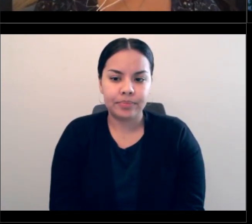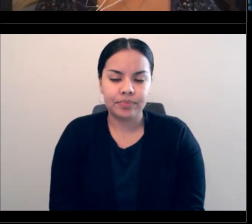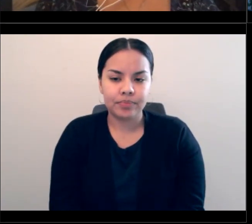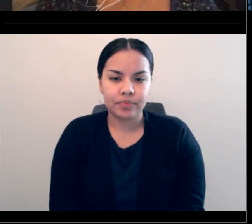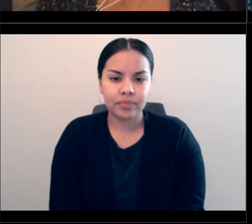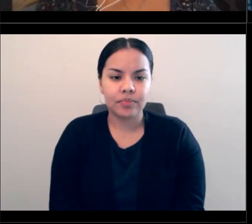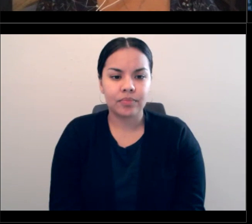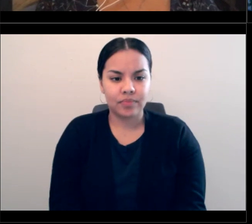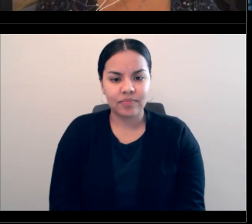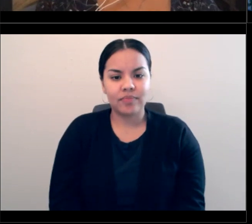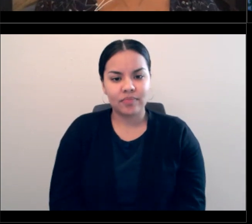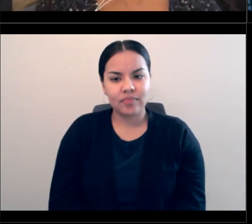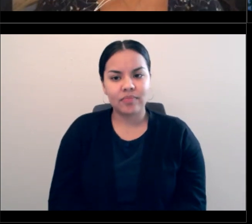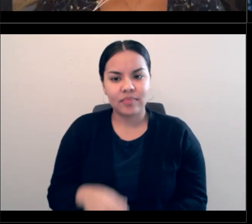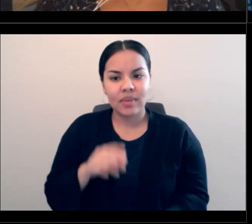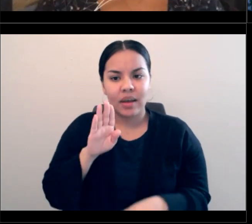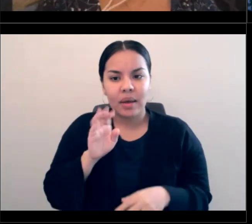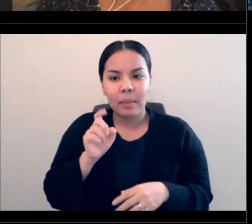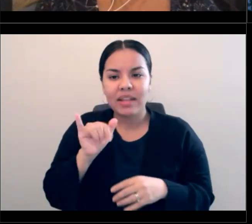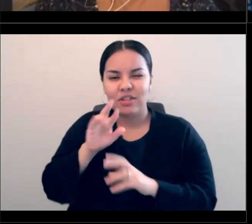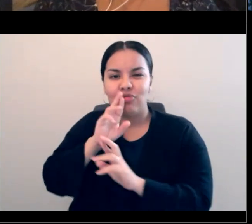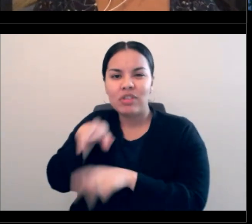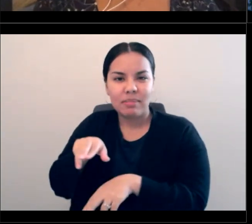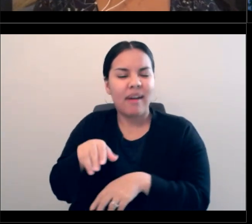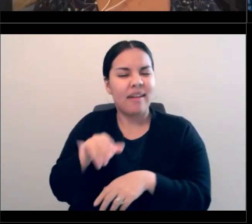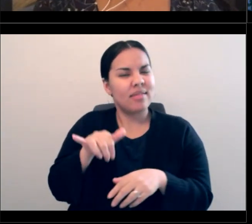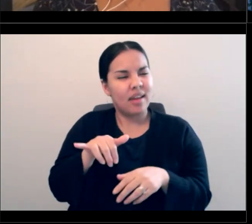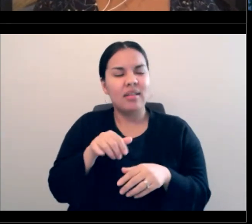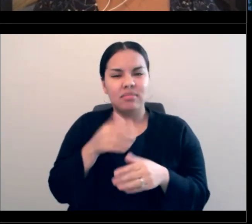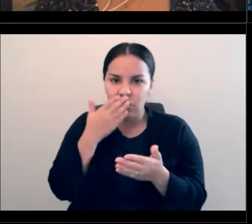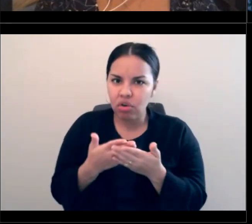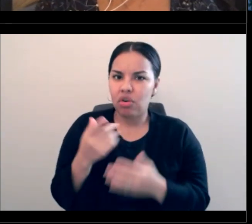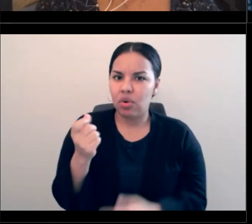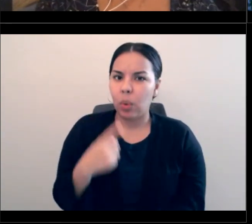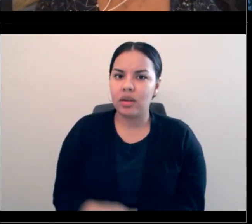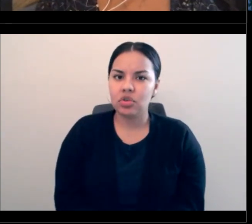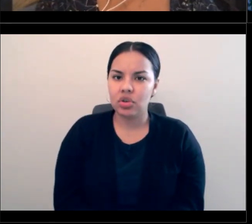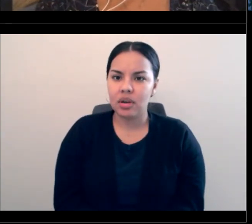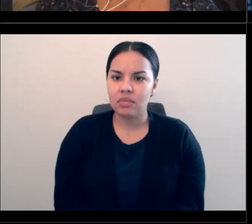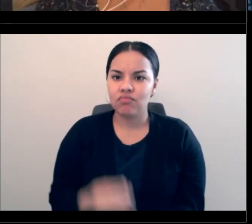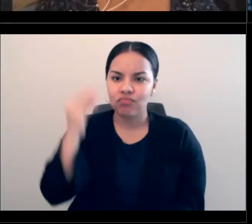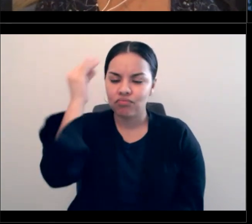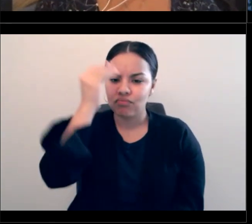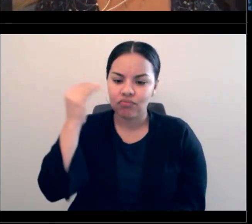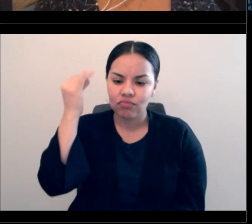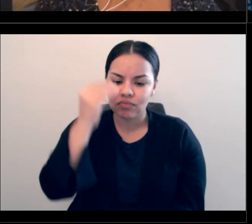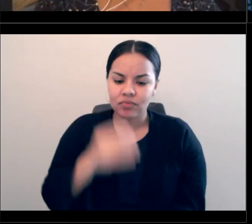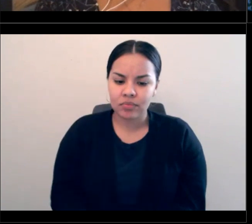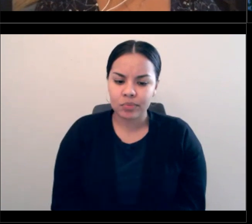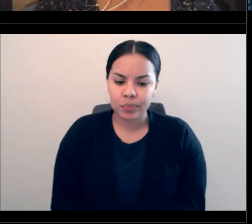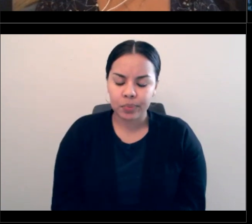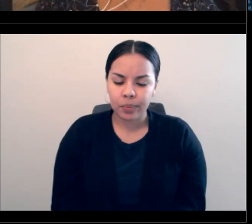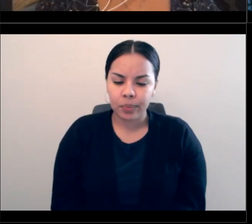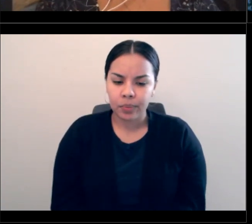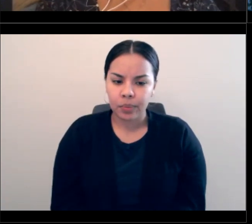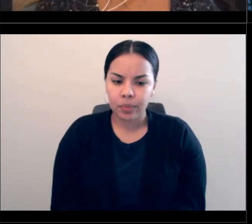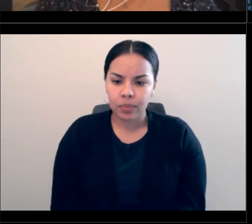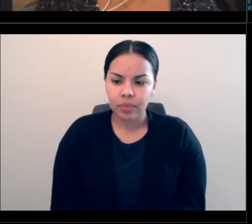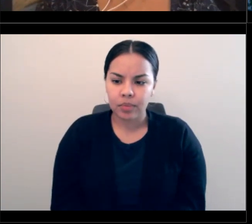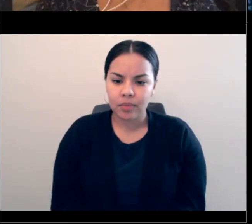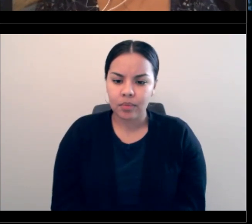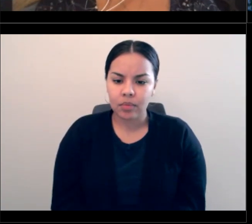That is a good question. I think you have to be a little bit, you know